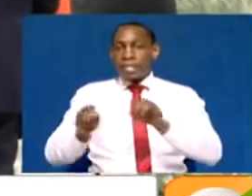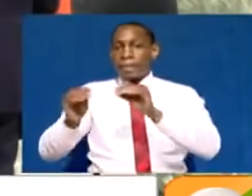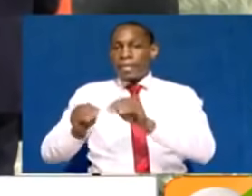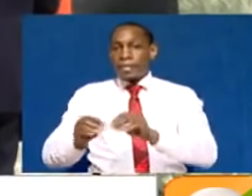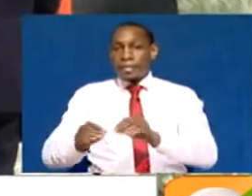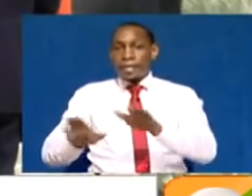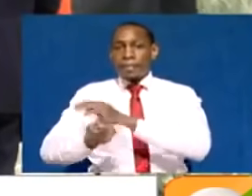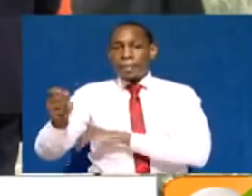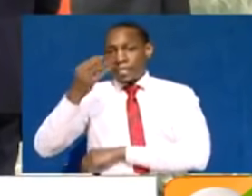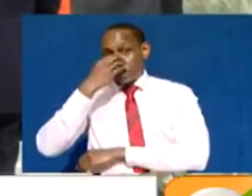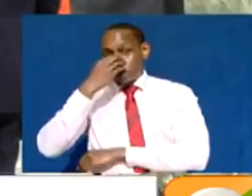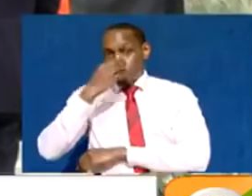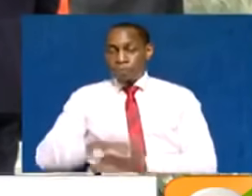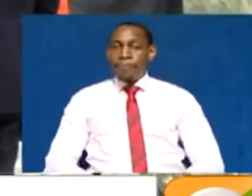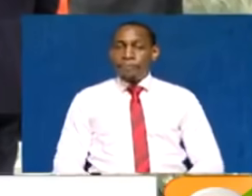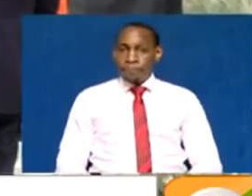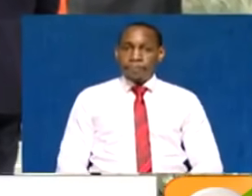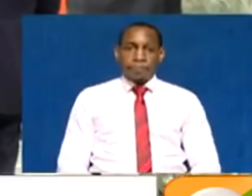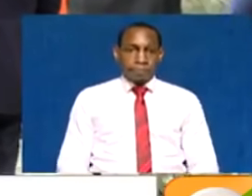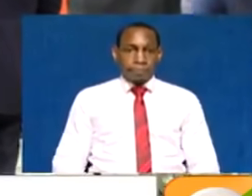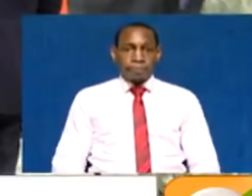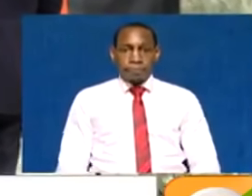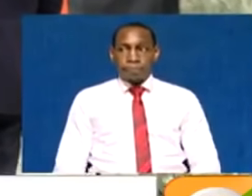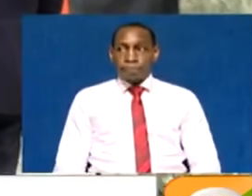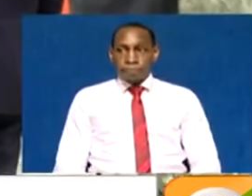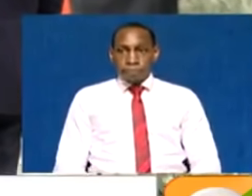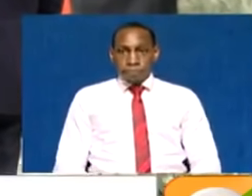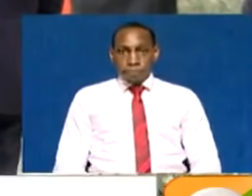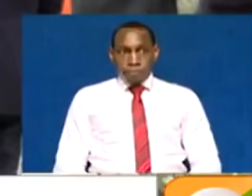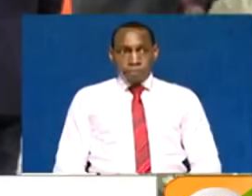Deputy President William Ruto? Chemutai Goin, Citizen TV, Nairobi.